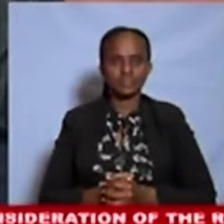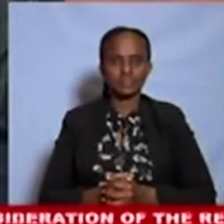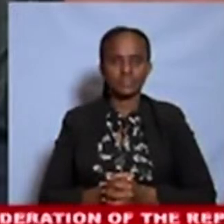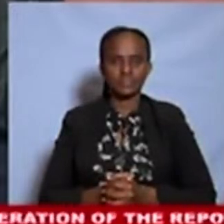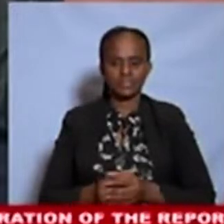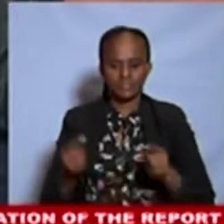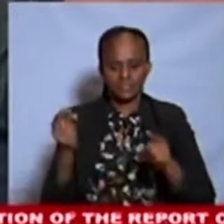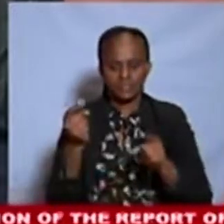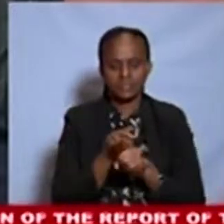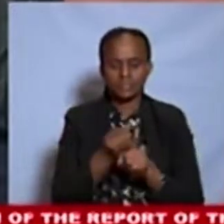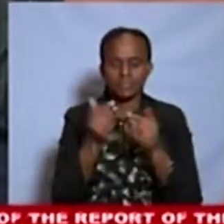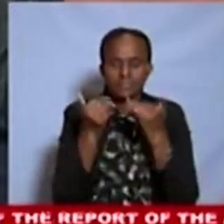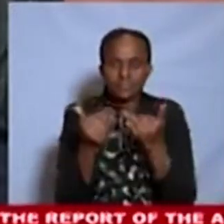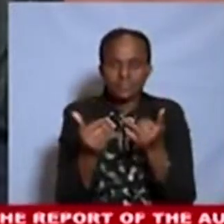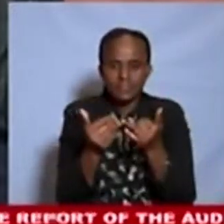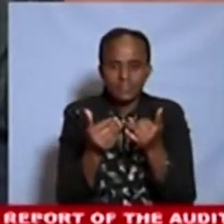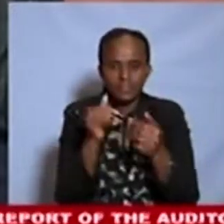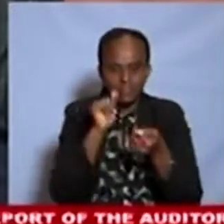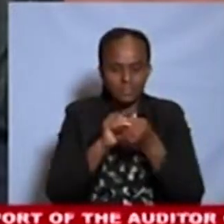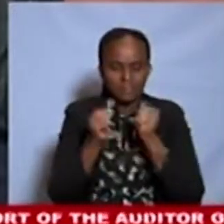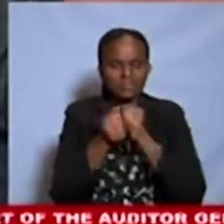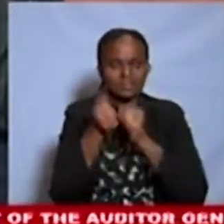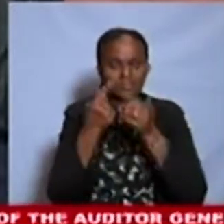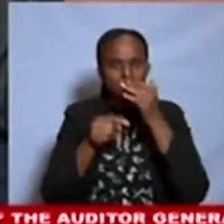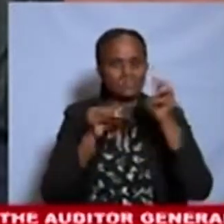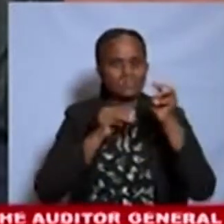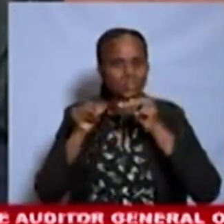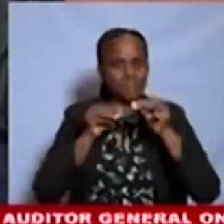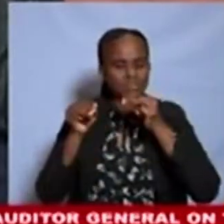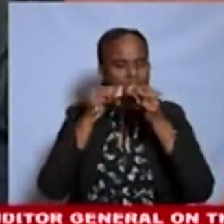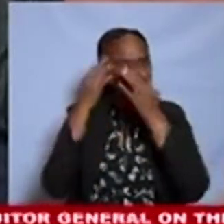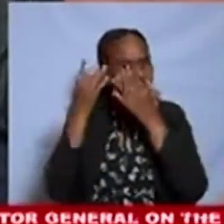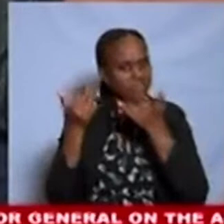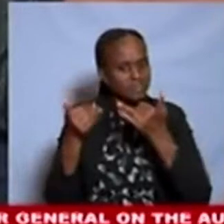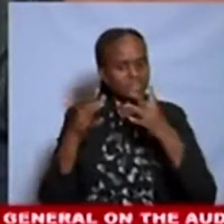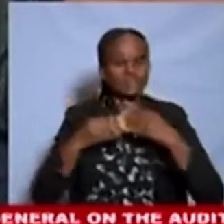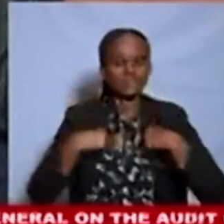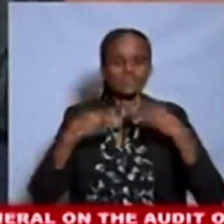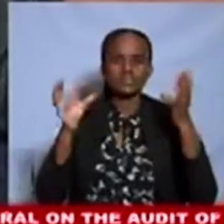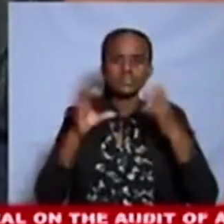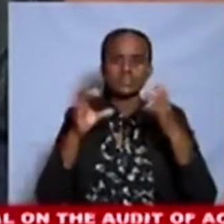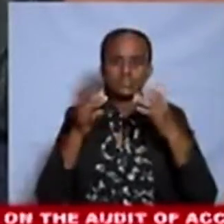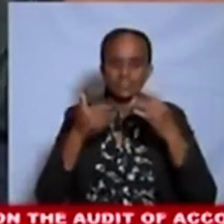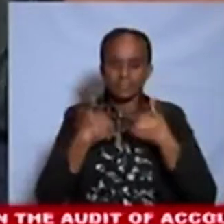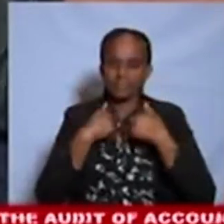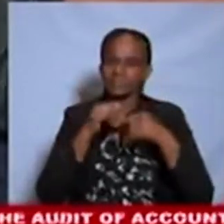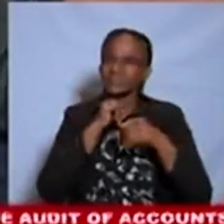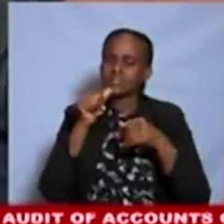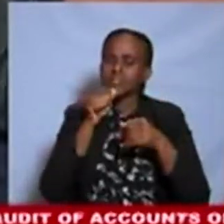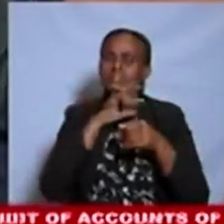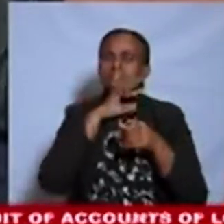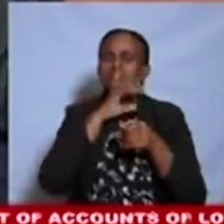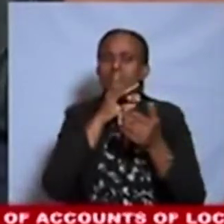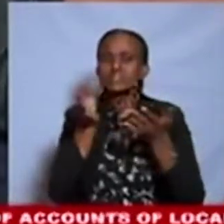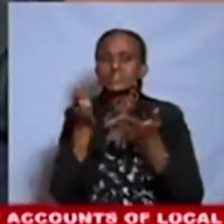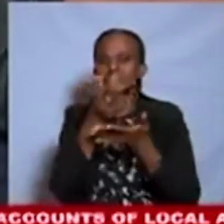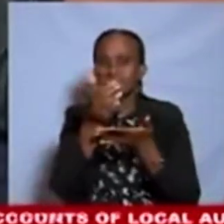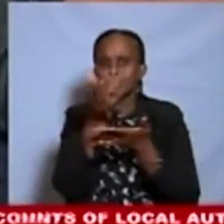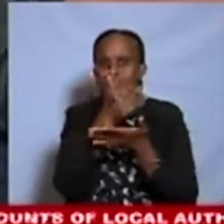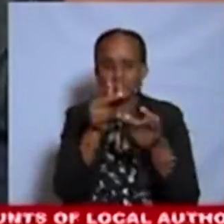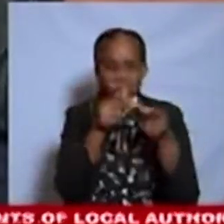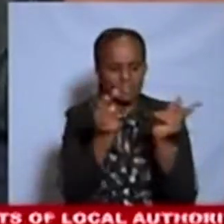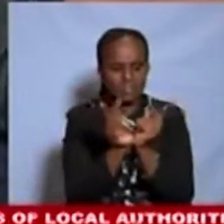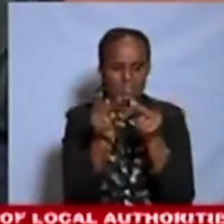And from the cause of query, management wishes to acknowledge that the council has not had the refuse collection points